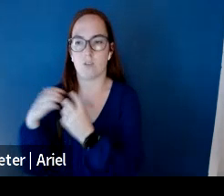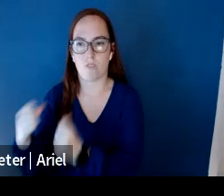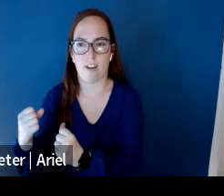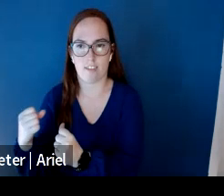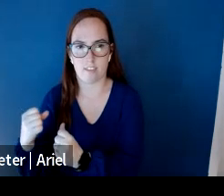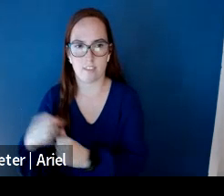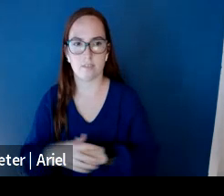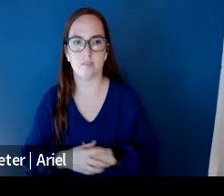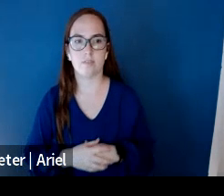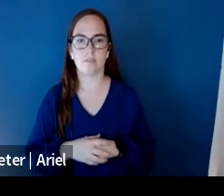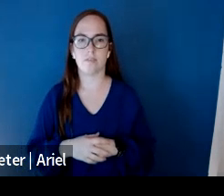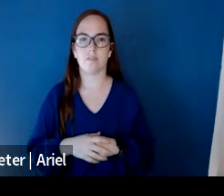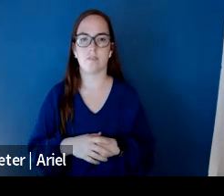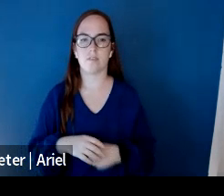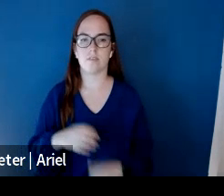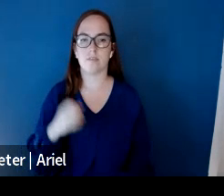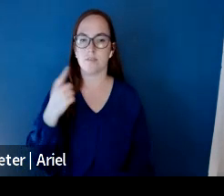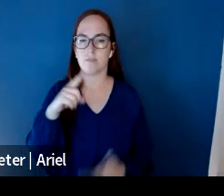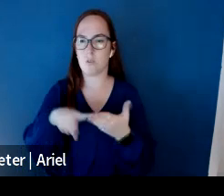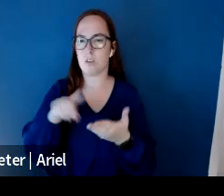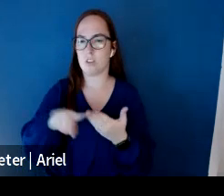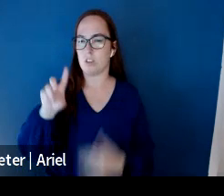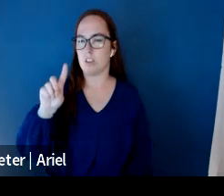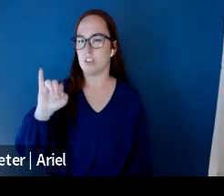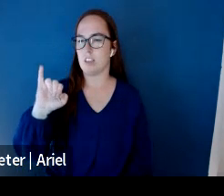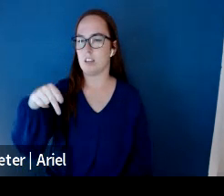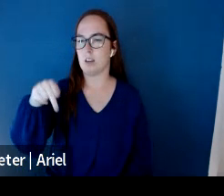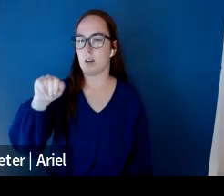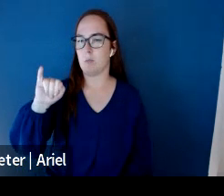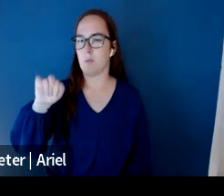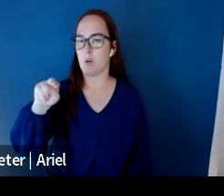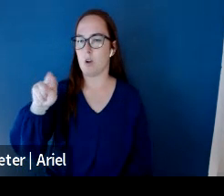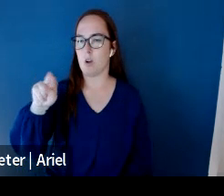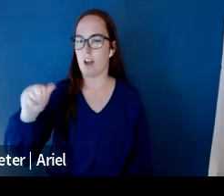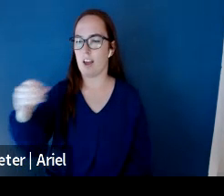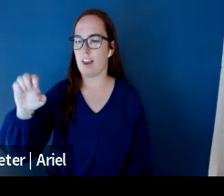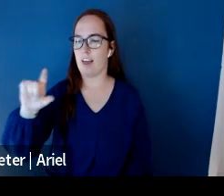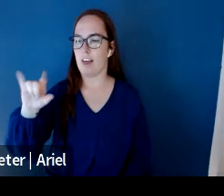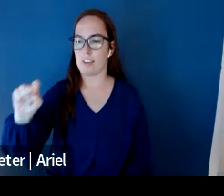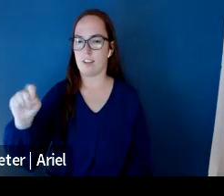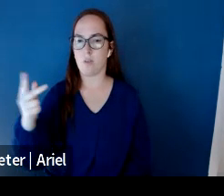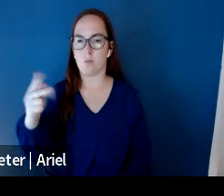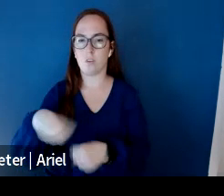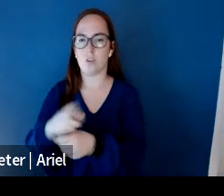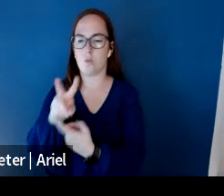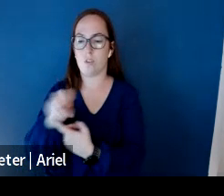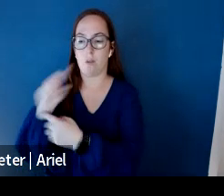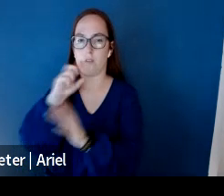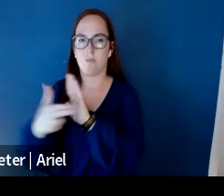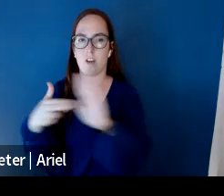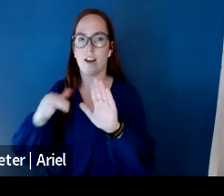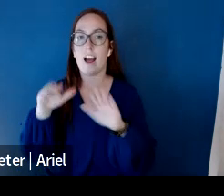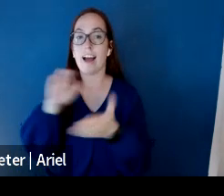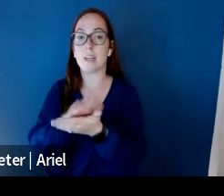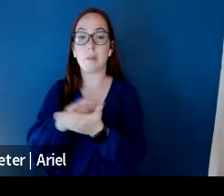Now, DiPerna and Elliott in the year 2000 defined academic enablers as attitudes